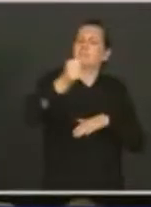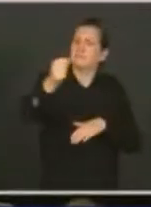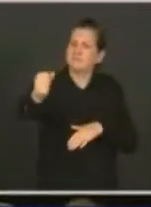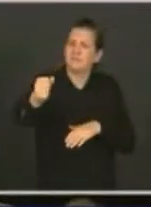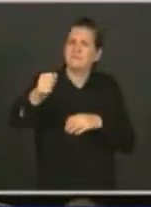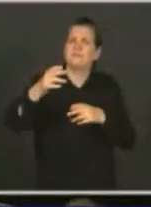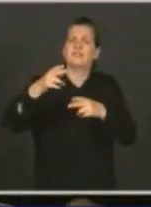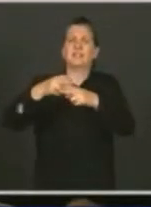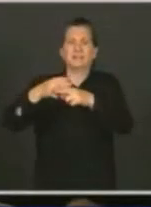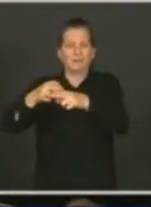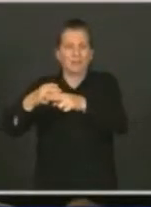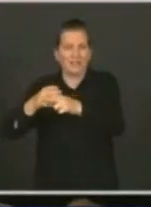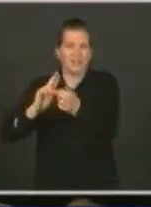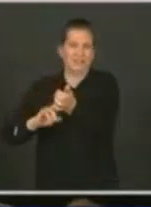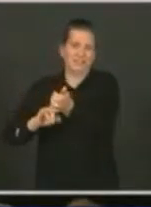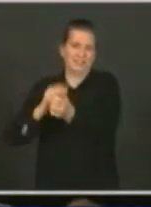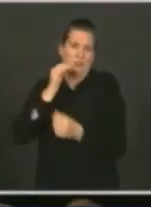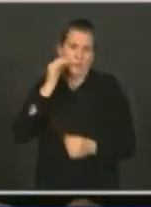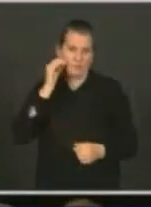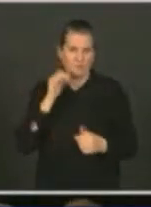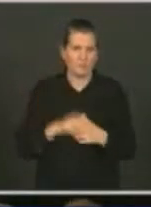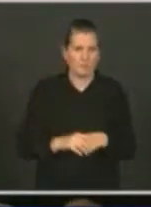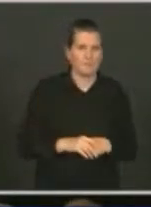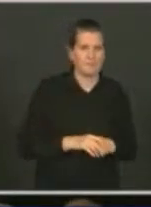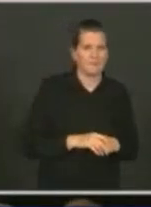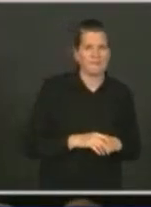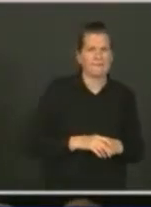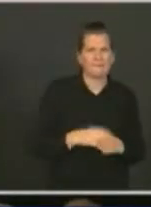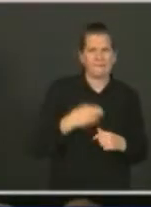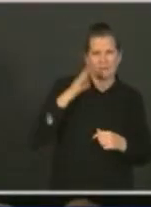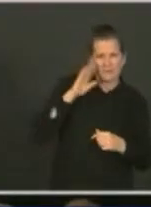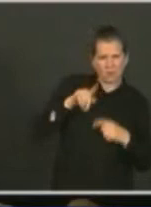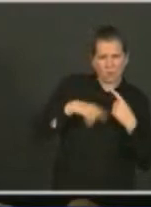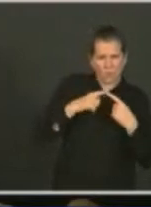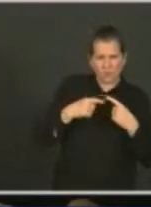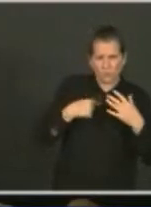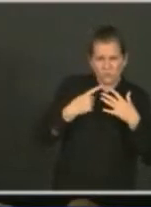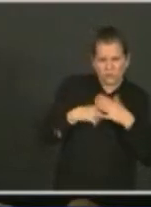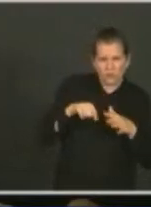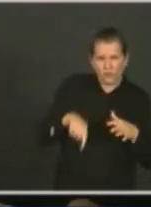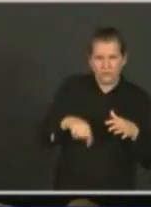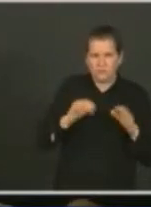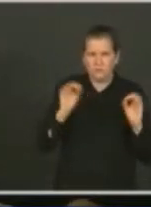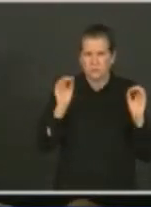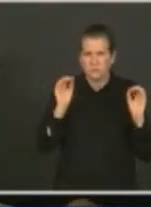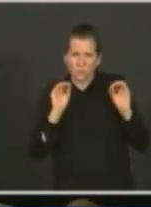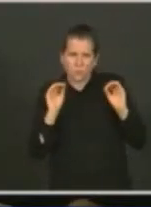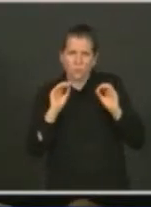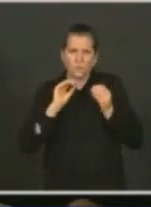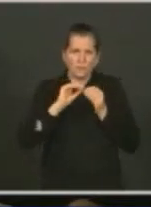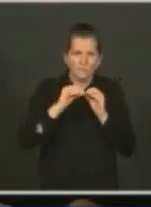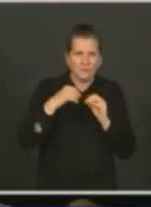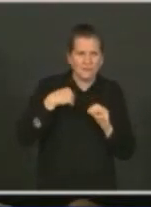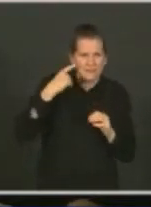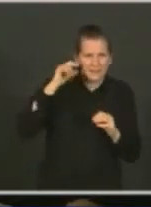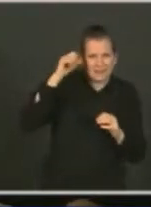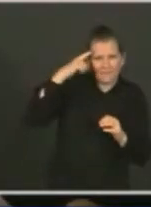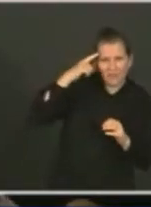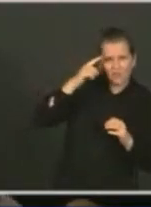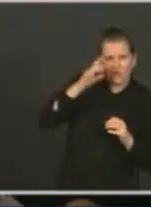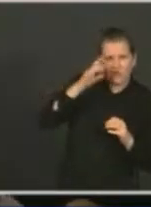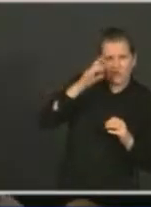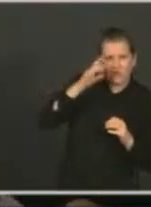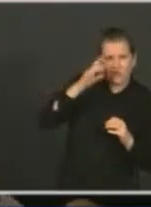be weeks. How do you know when that's going to happen? I've been told that there's no hard hospitalization number. I think the governor said the surge capacity is 600